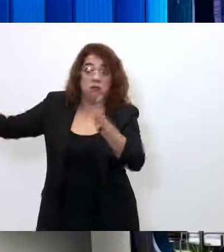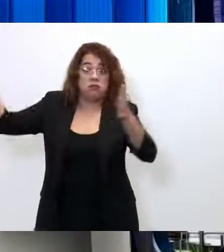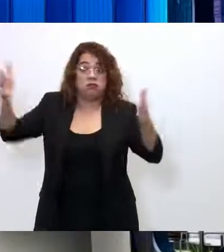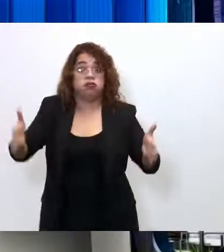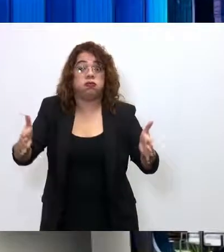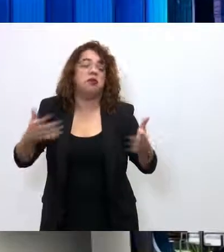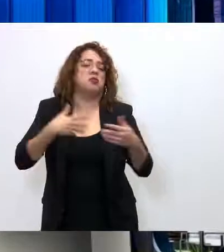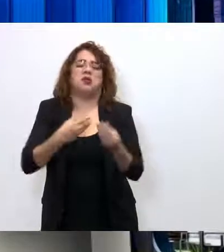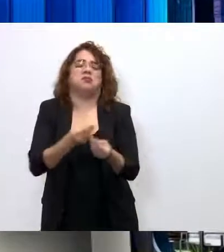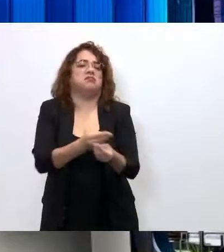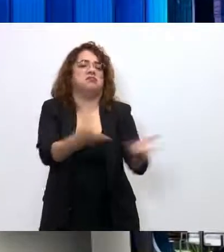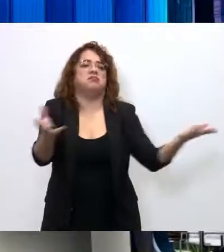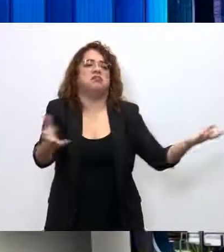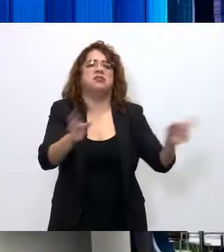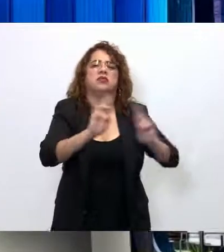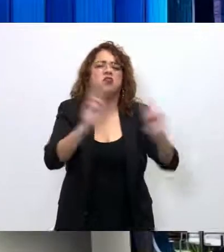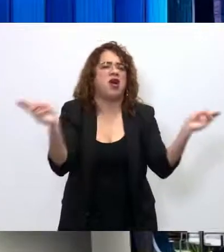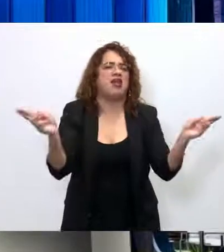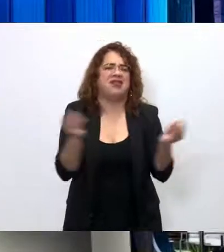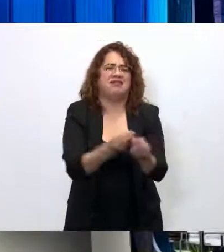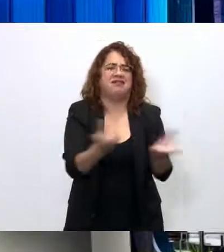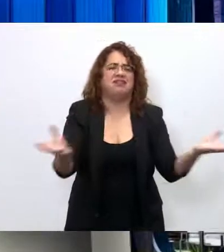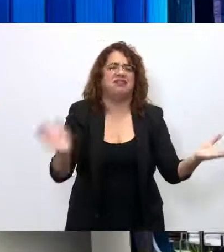communities most impacted by COVID.